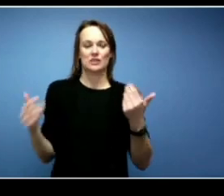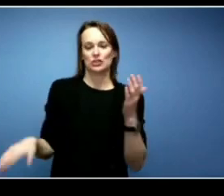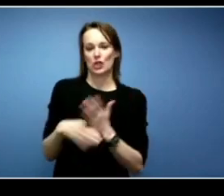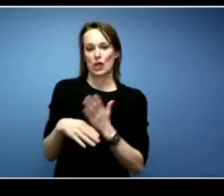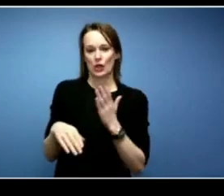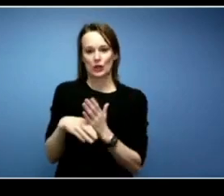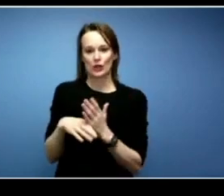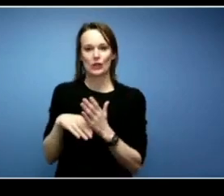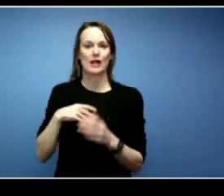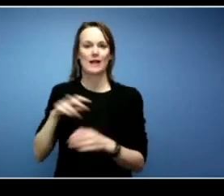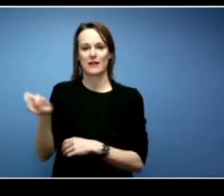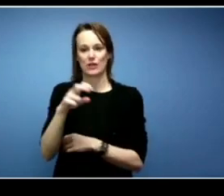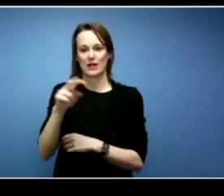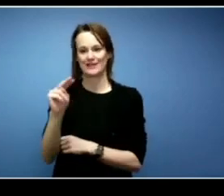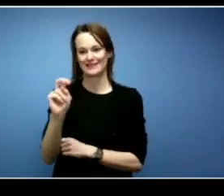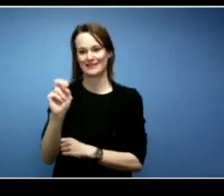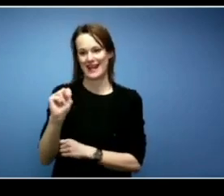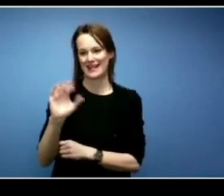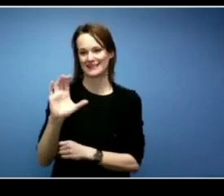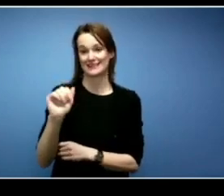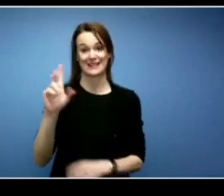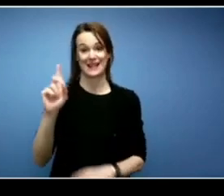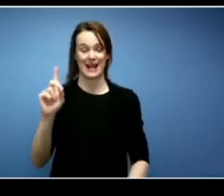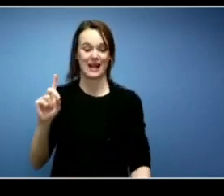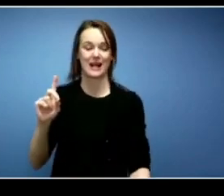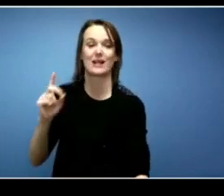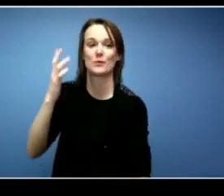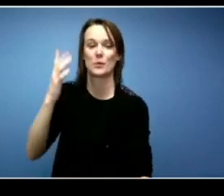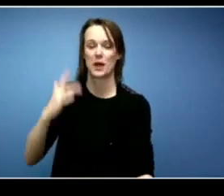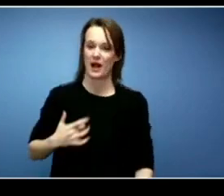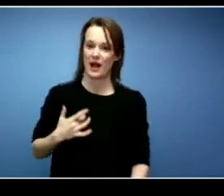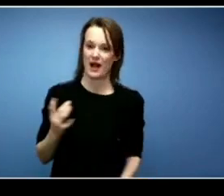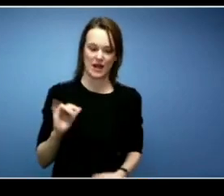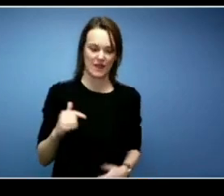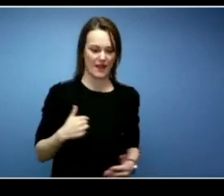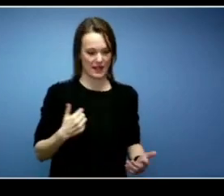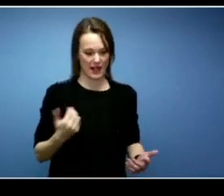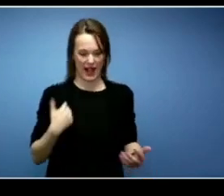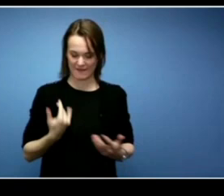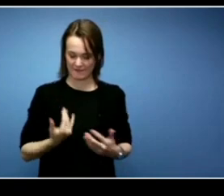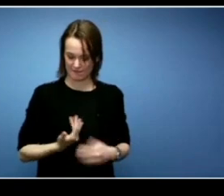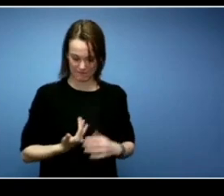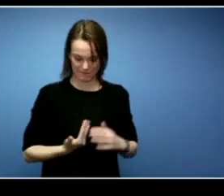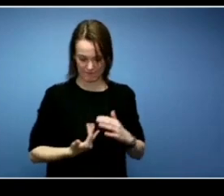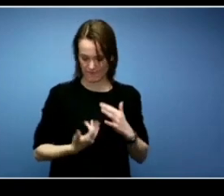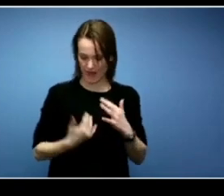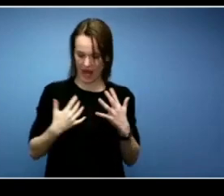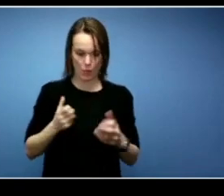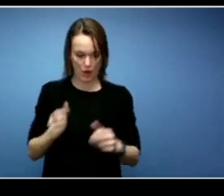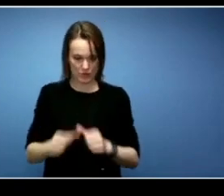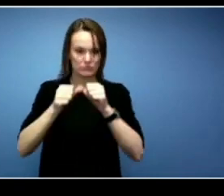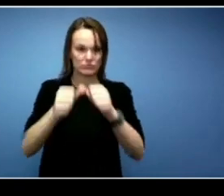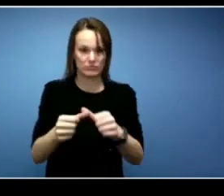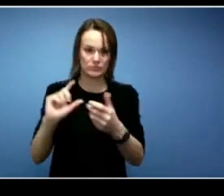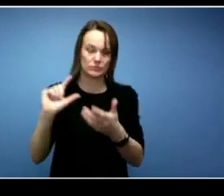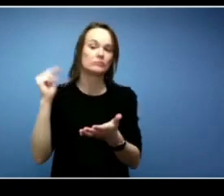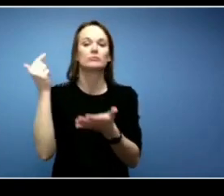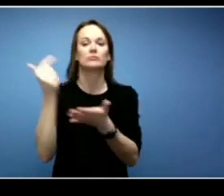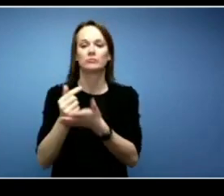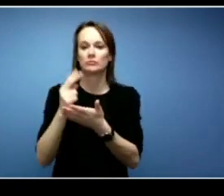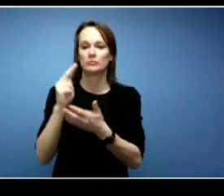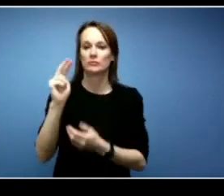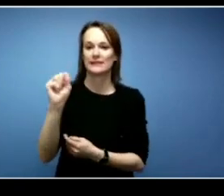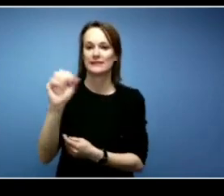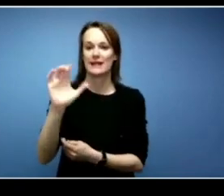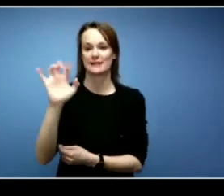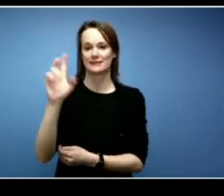transferred to NSCC University because I felt that I had a gift and I wanted to pursue my gift full time. I ended up graduating from NSCC